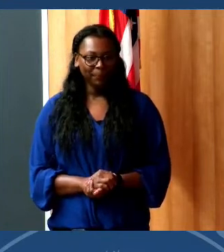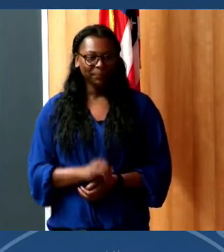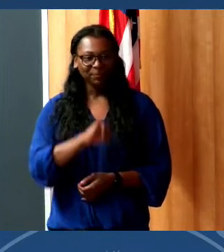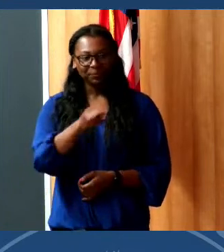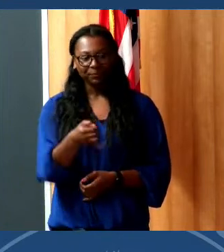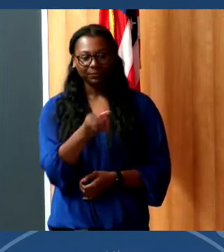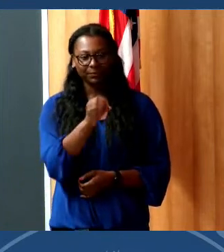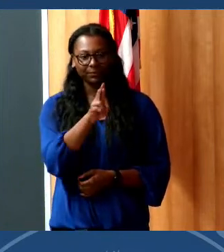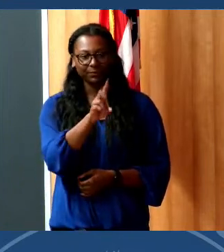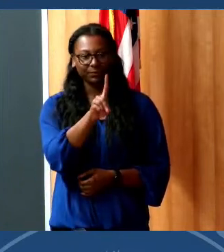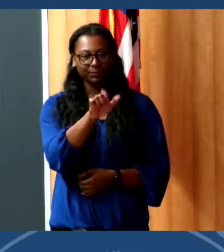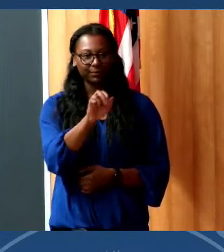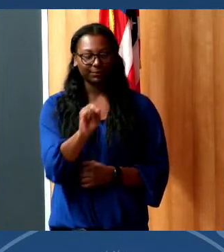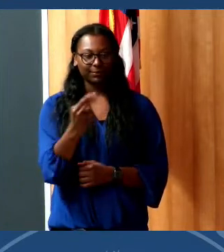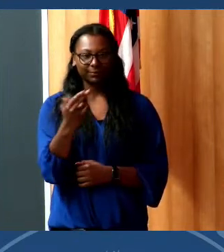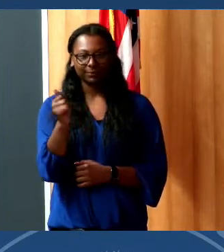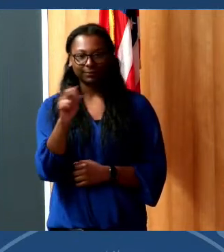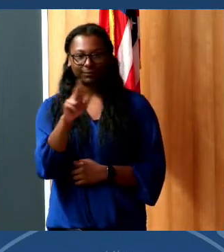Jordan Harris.